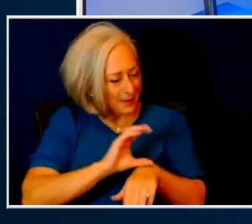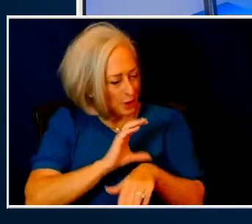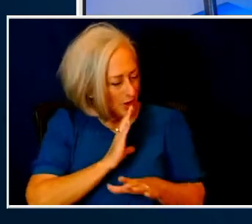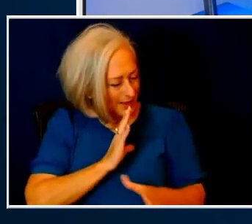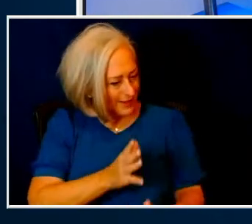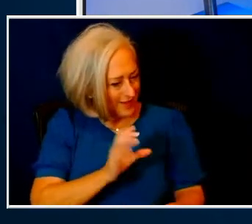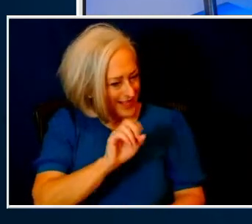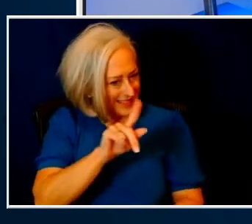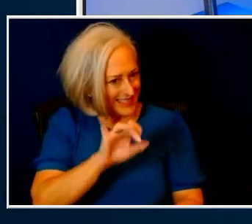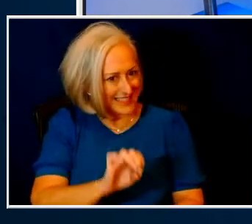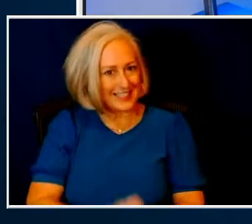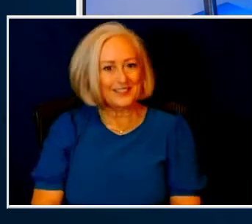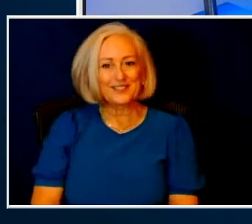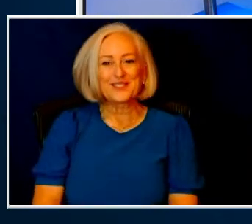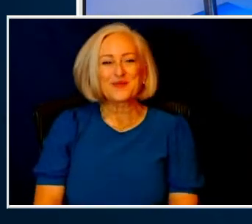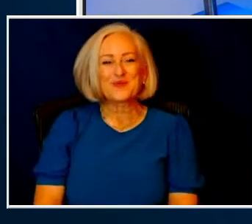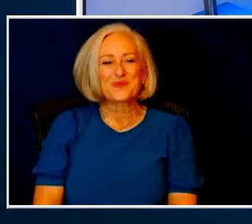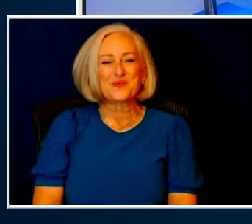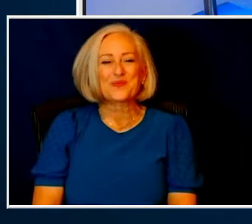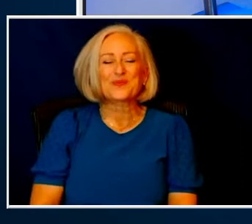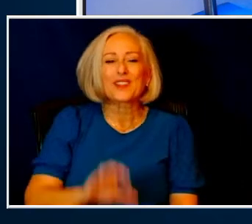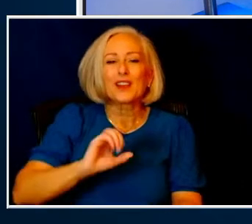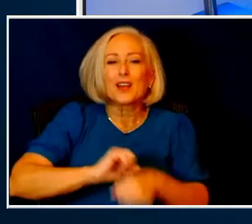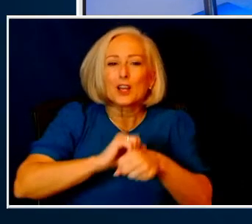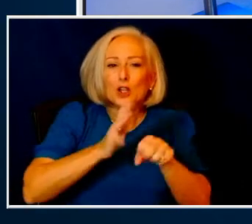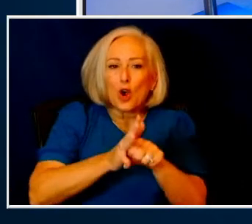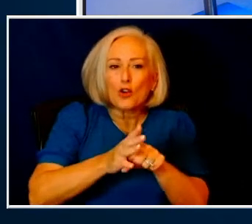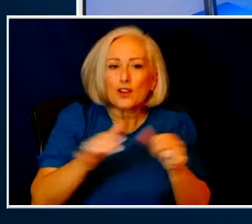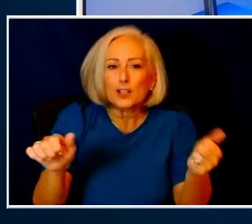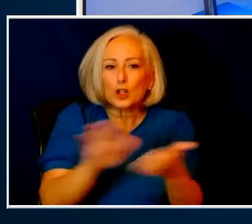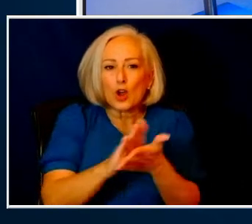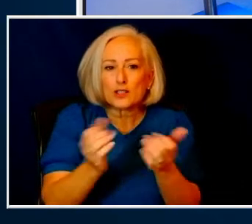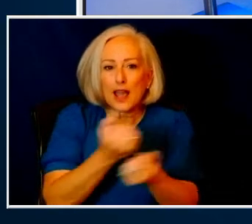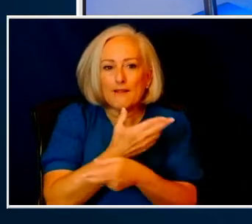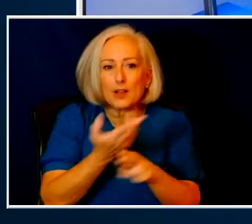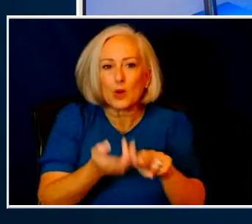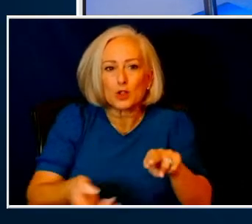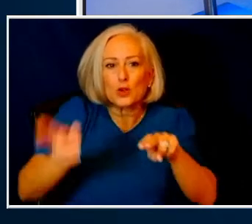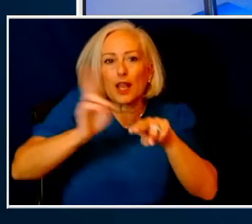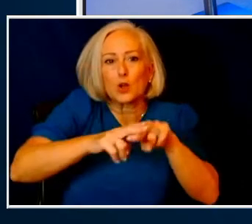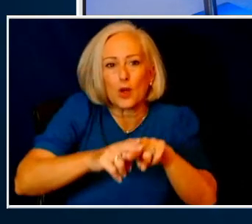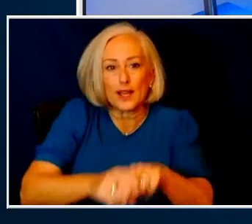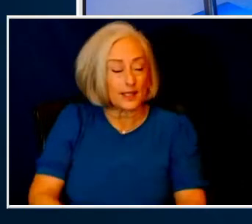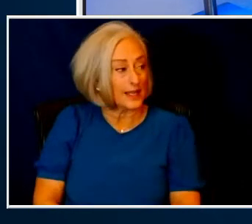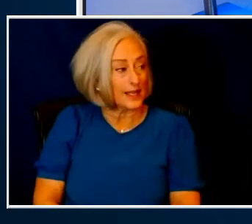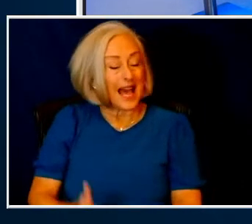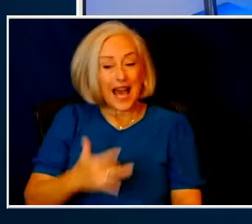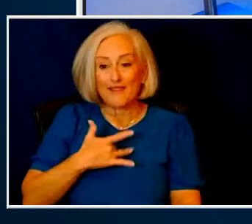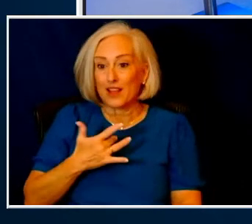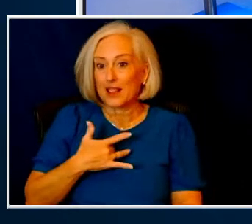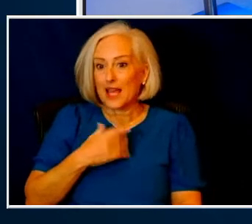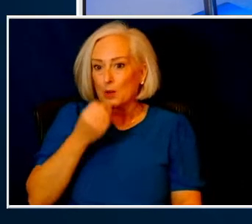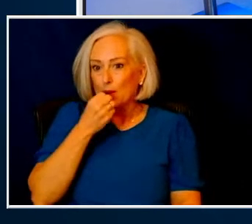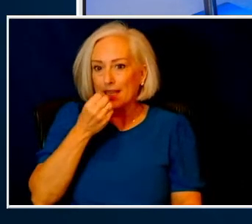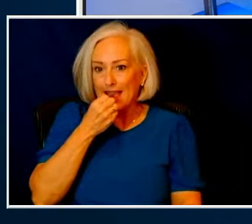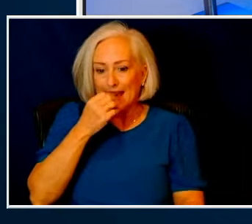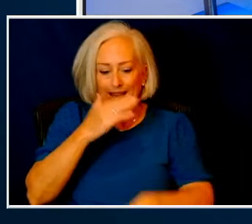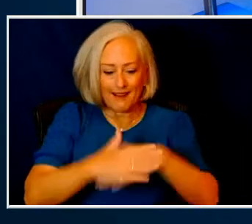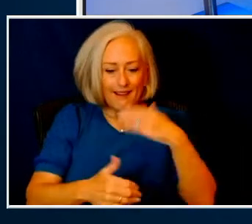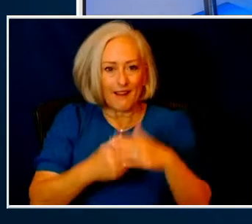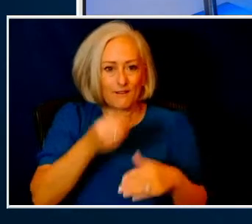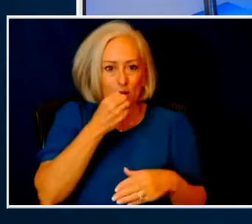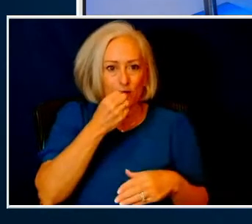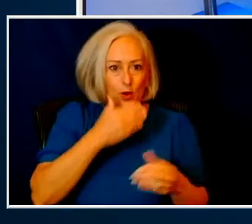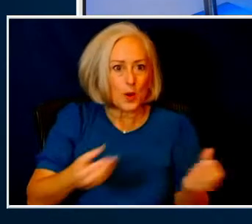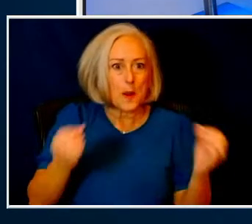Yeah, you gotta COVID, live. did COVID cause everybody to gain weight? Because I think COVID, it made us all eat comfort foods more. And comfort foods are fried, and they're like fried chicken. I hadn't eaten fried chicken